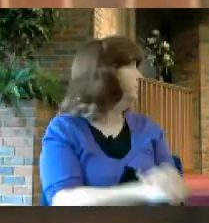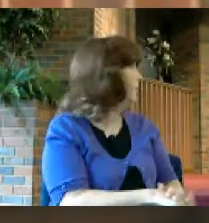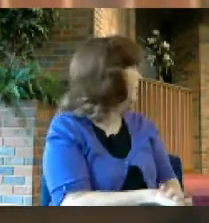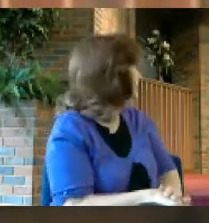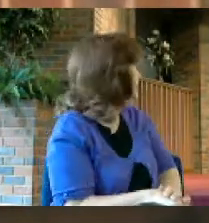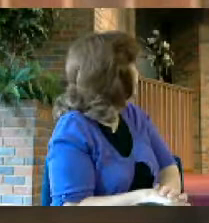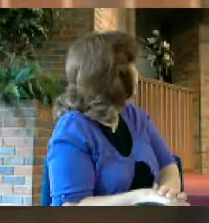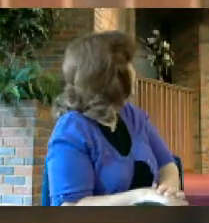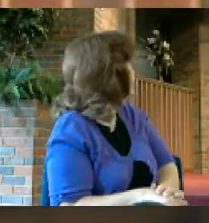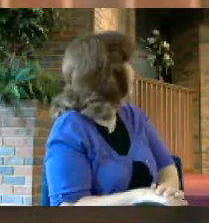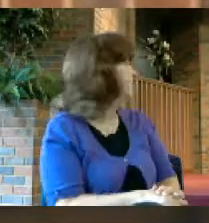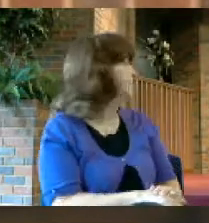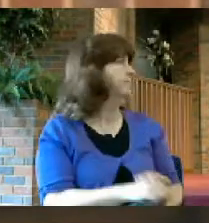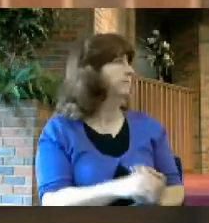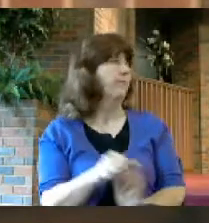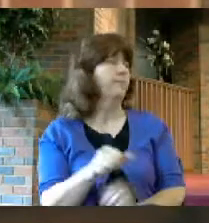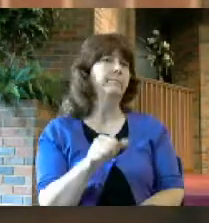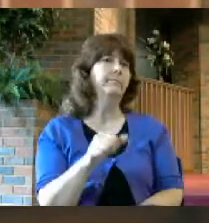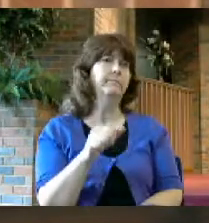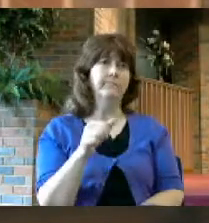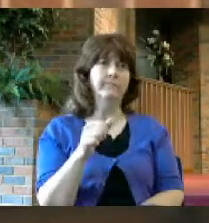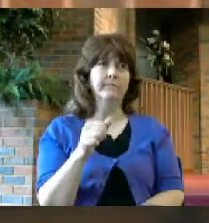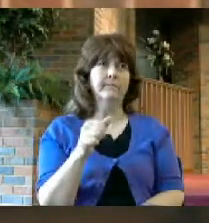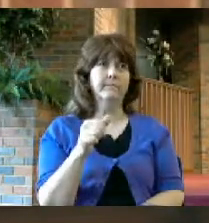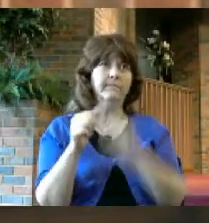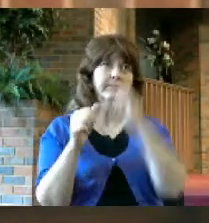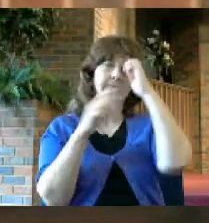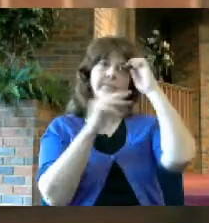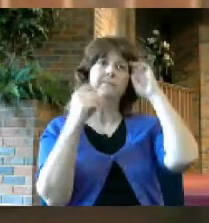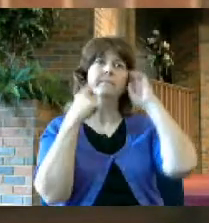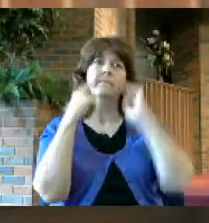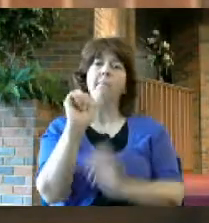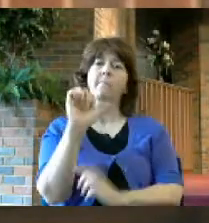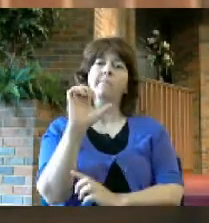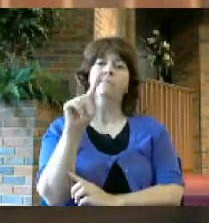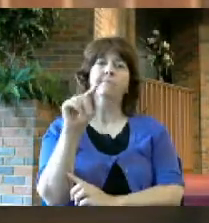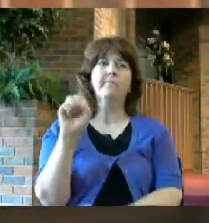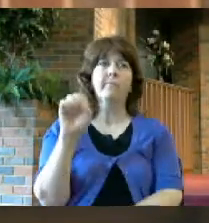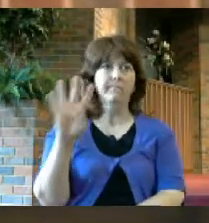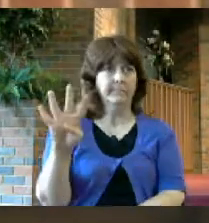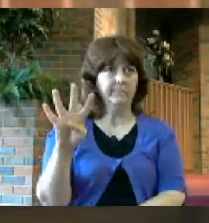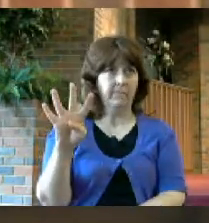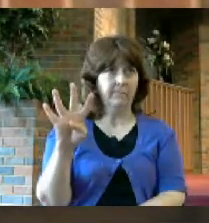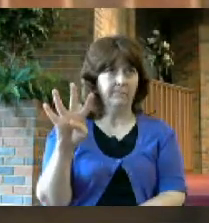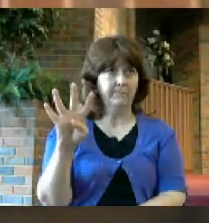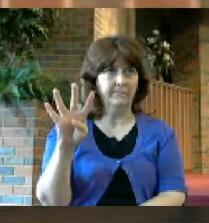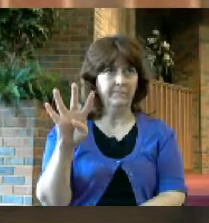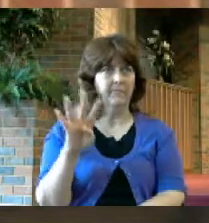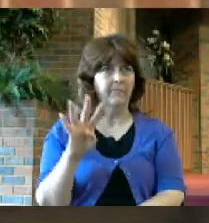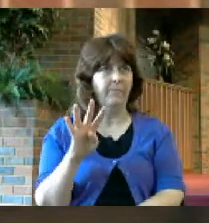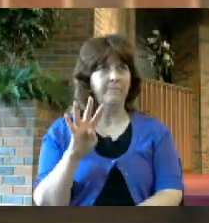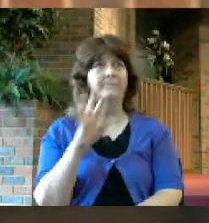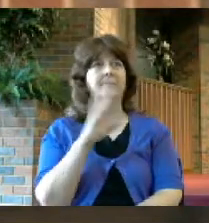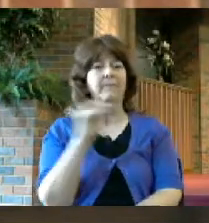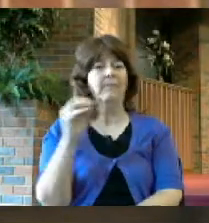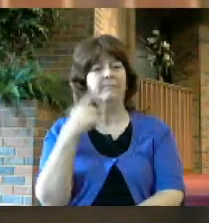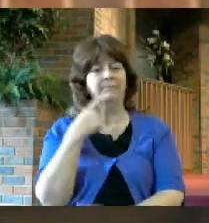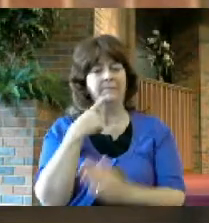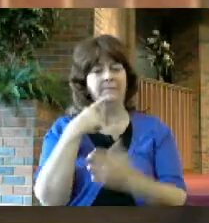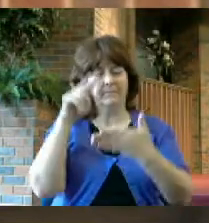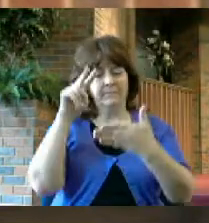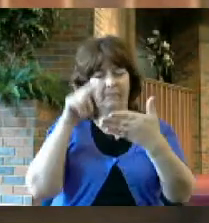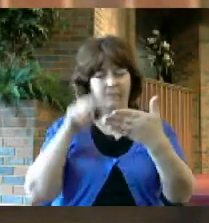start reading in the first verse. "Now as they spoke to the people, the priests, the captain of the temple, and the Sadducees came upon